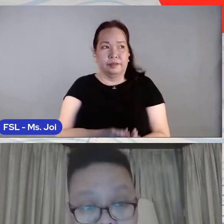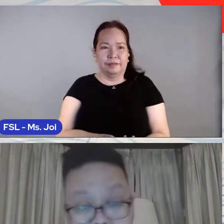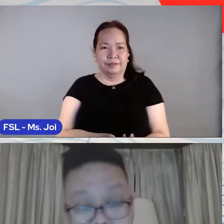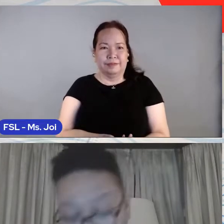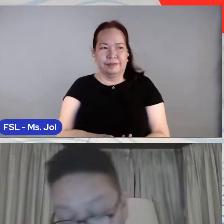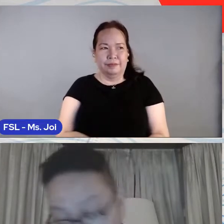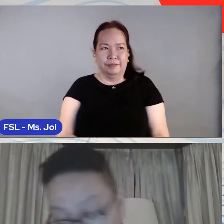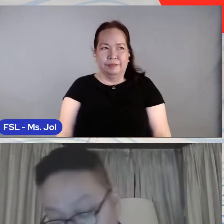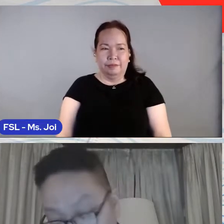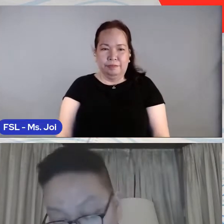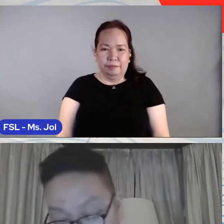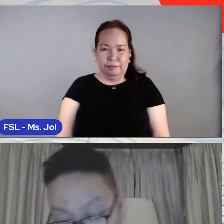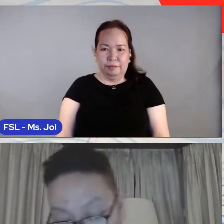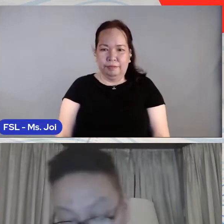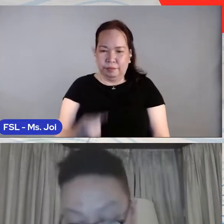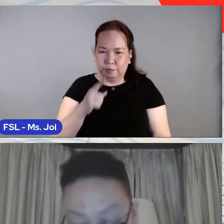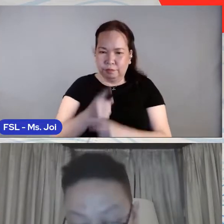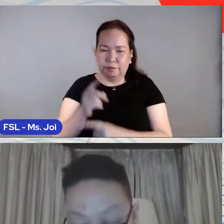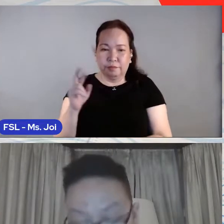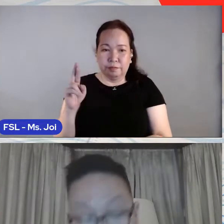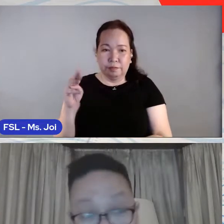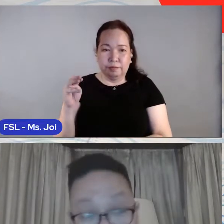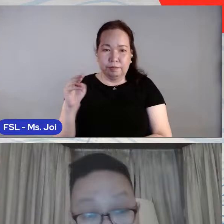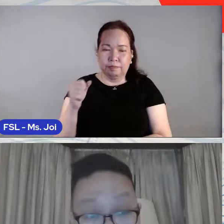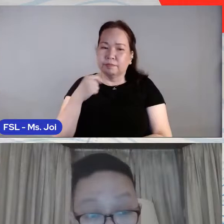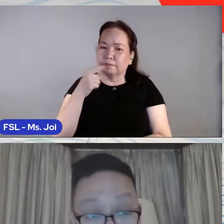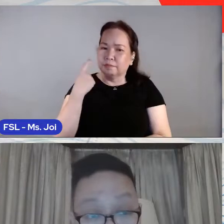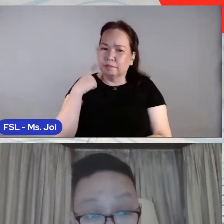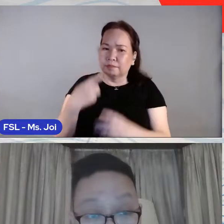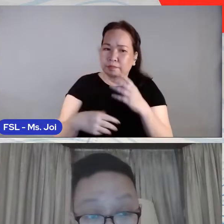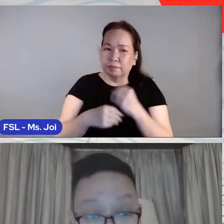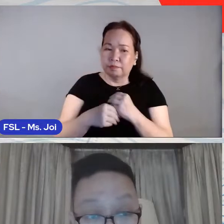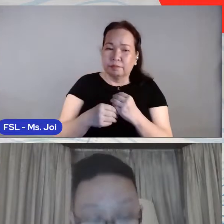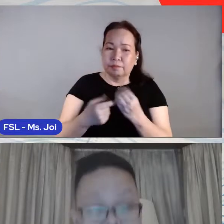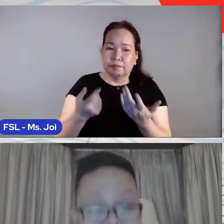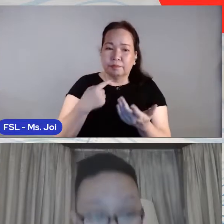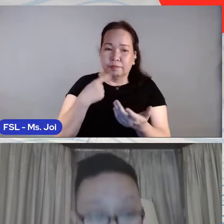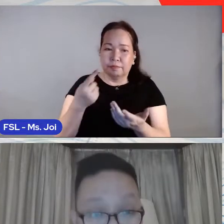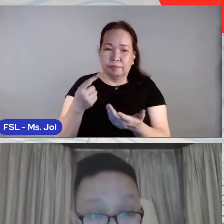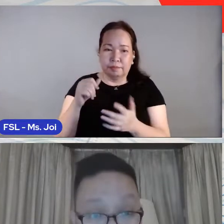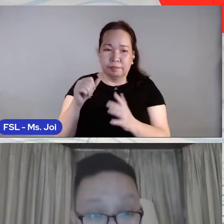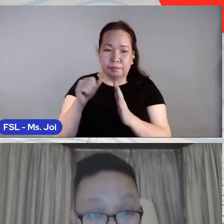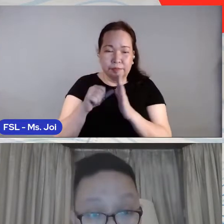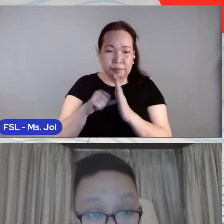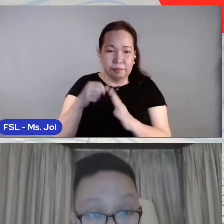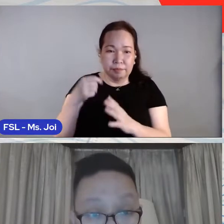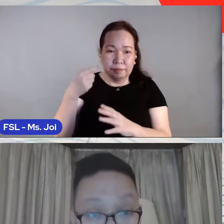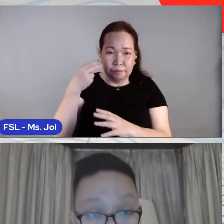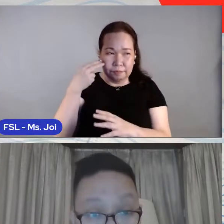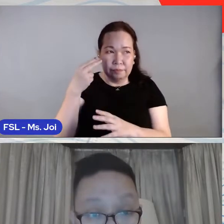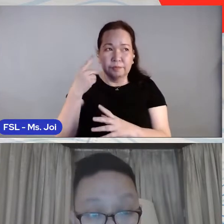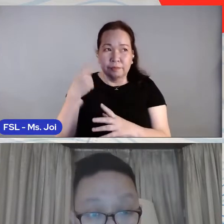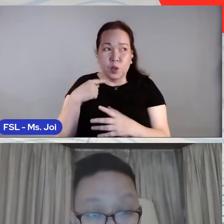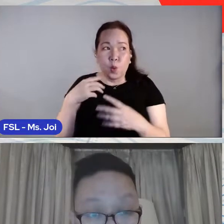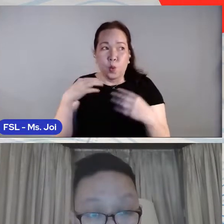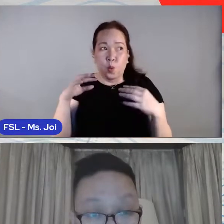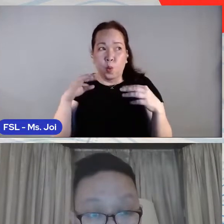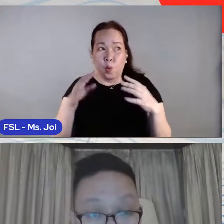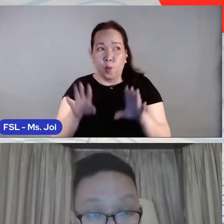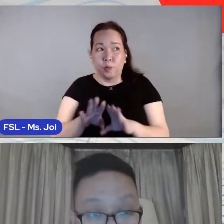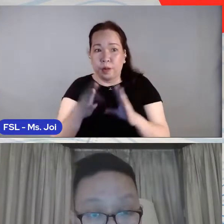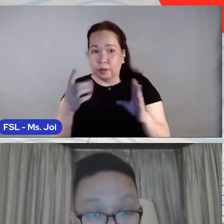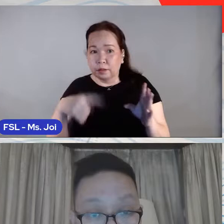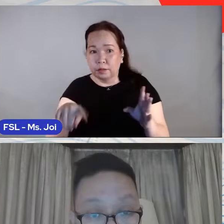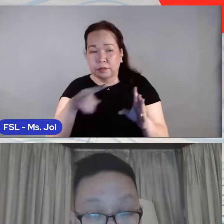I would like to reiterate po yung sinabi ni Attorney Helen that it is open to the public, to observers and watchers, the RMA process.